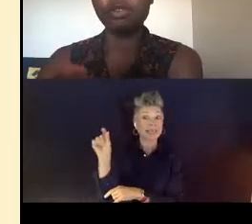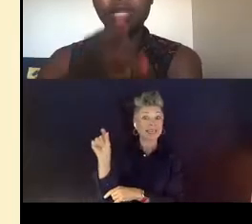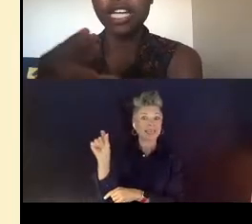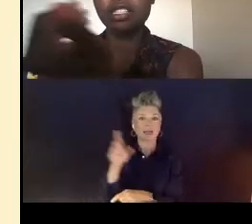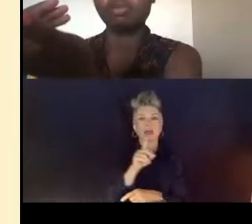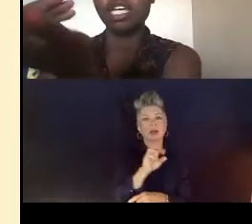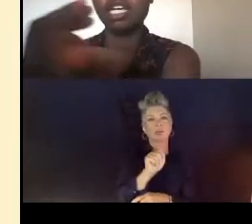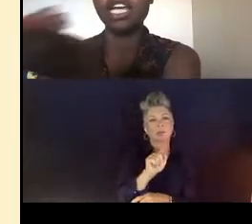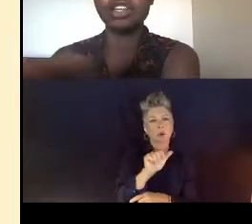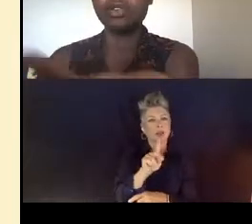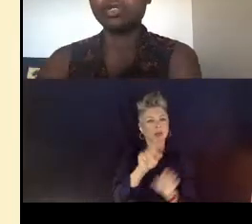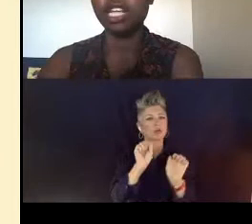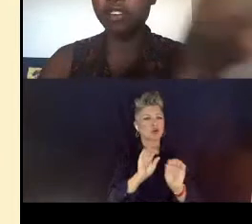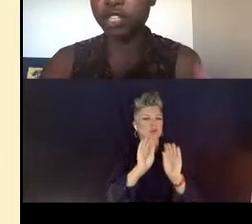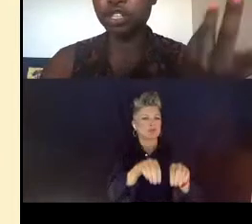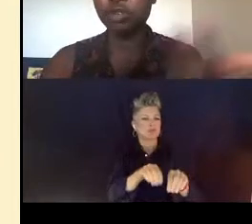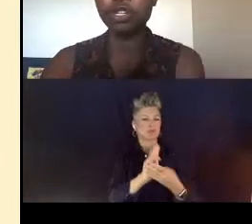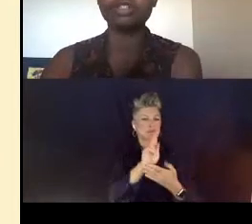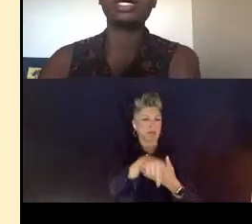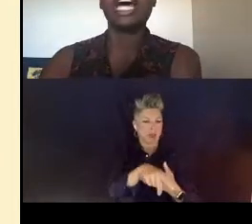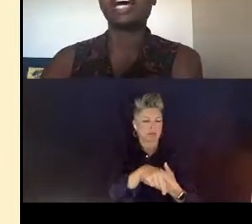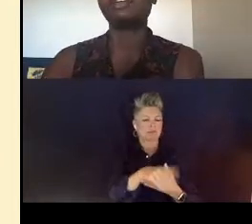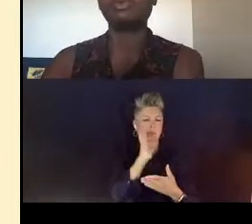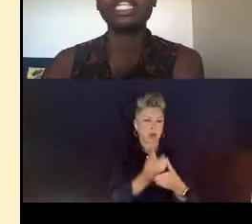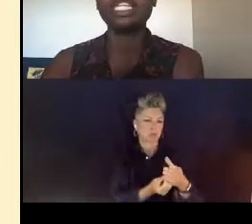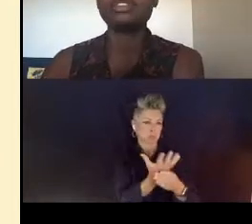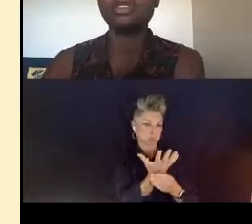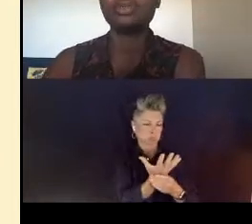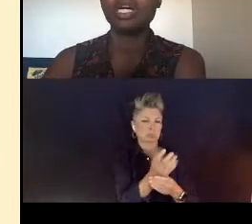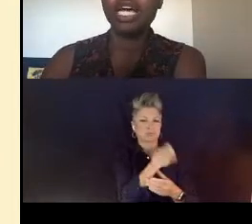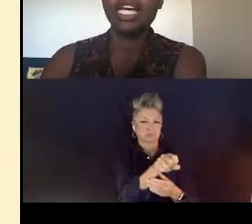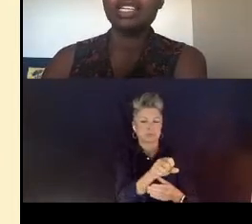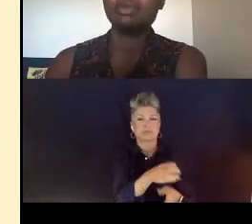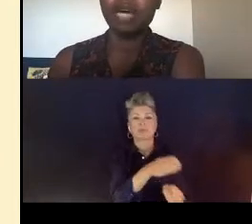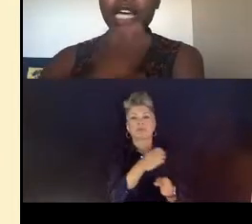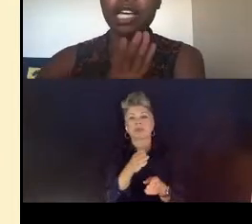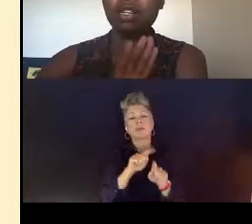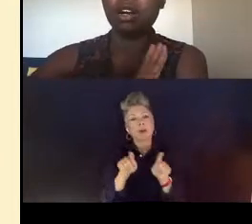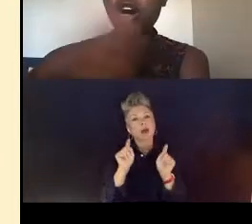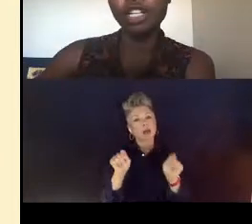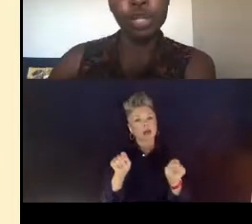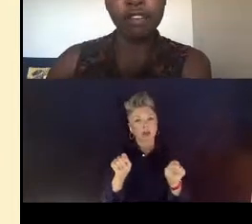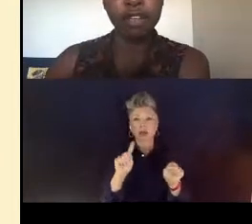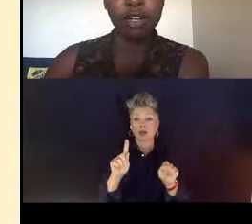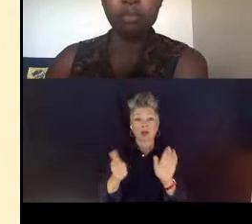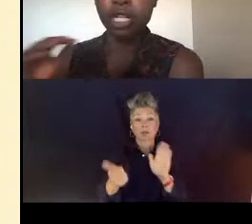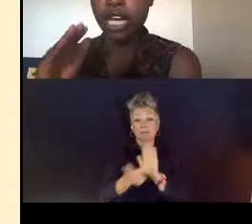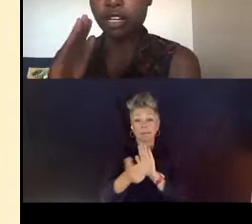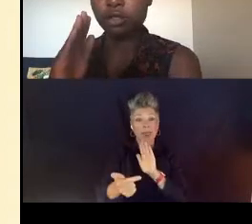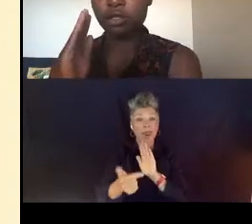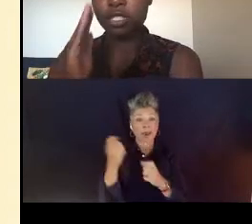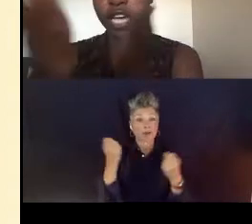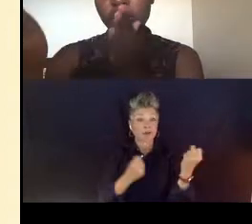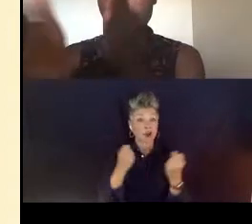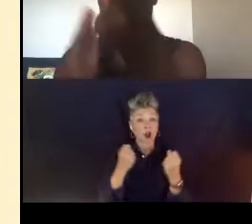you could plant something in those and they eventually will have it. But what these do is ban car traffic, but